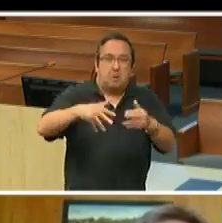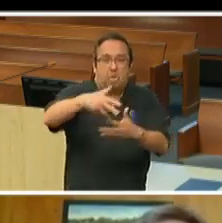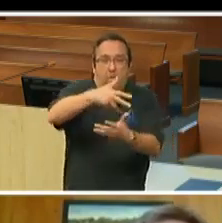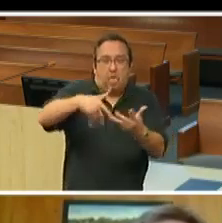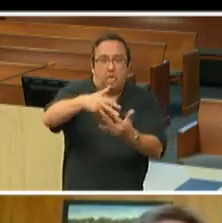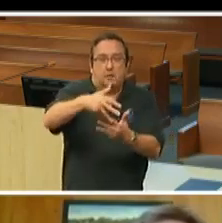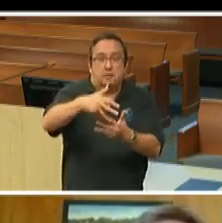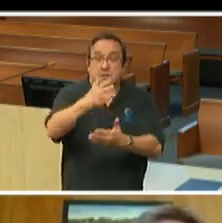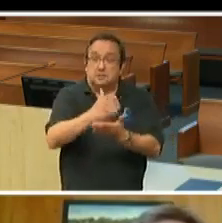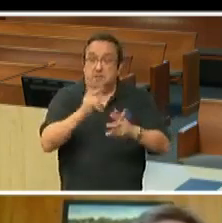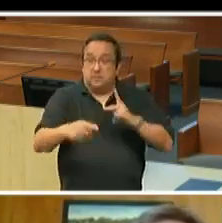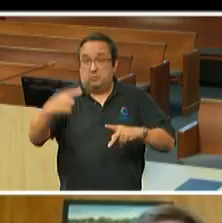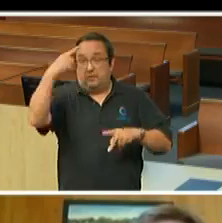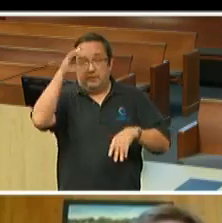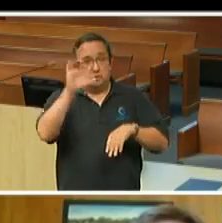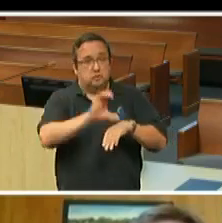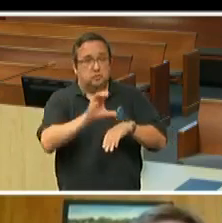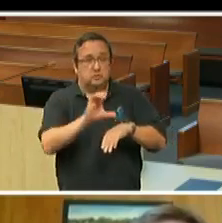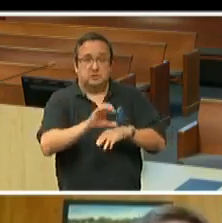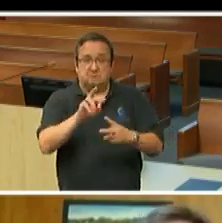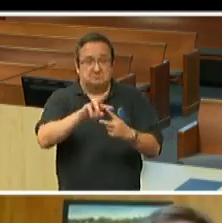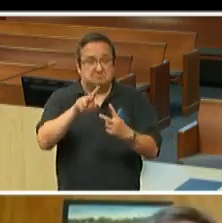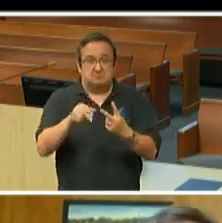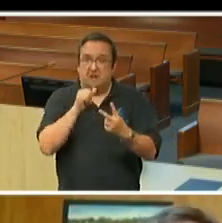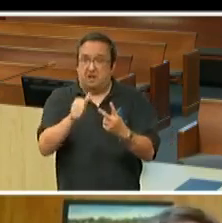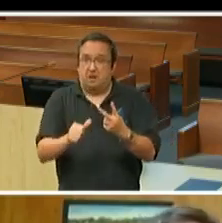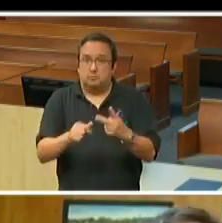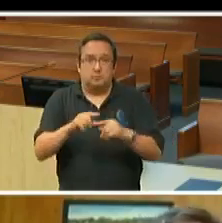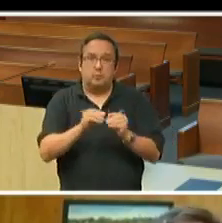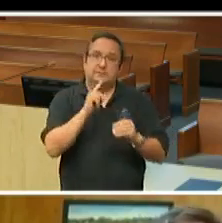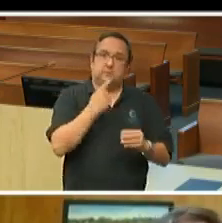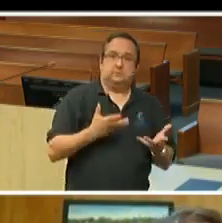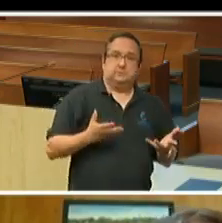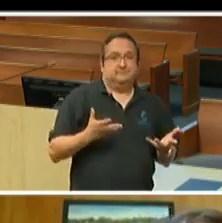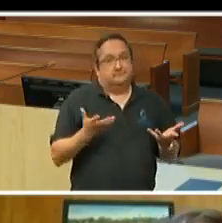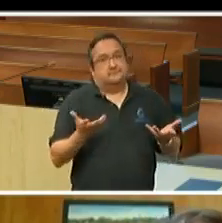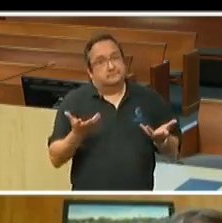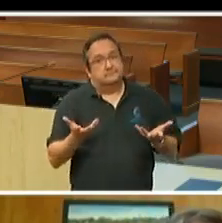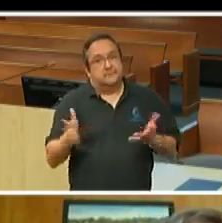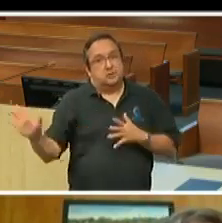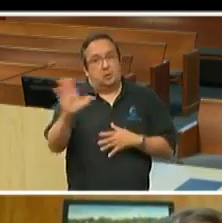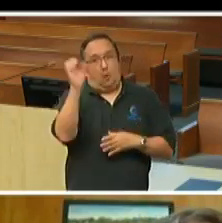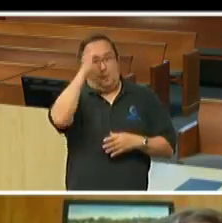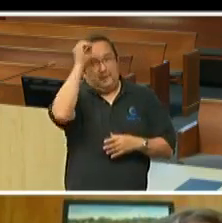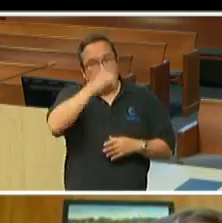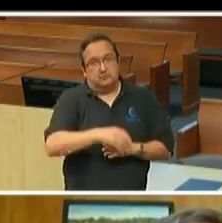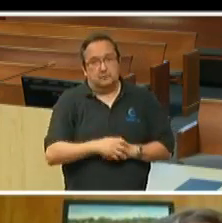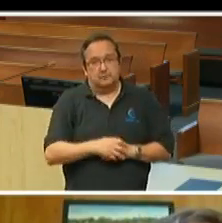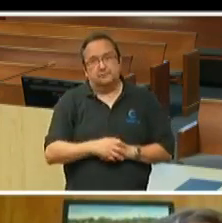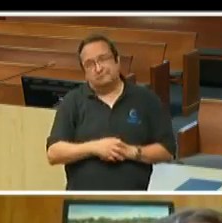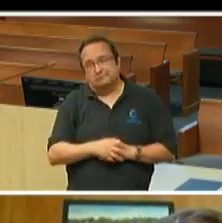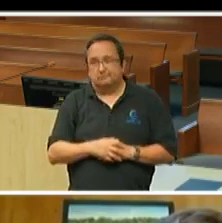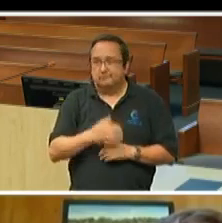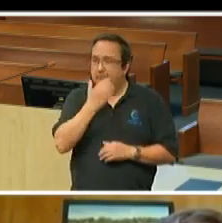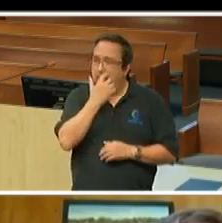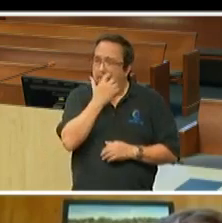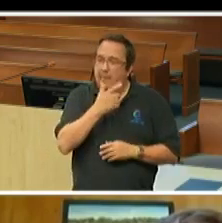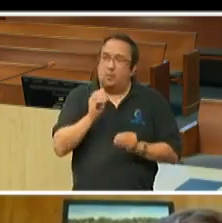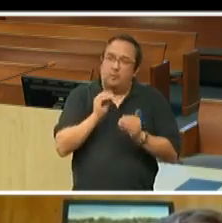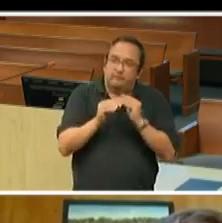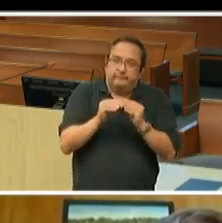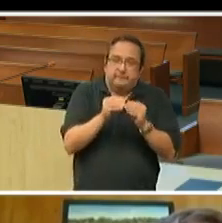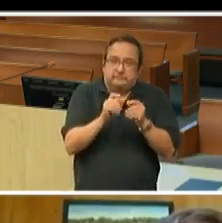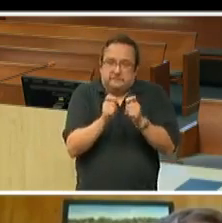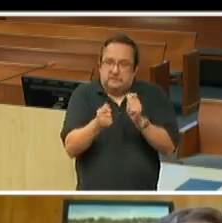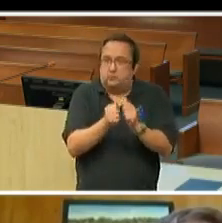may be people who consider church neither of those but something else. You prefer the new language. And when we send it to you, I think you'll see